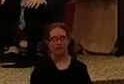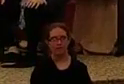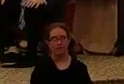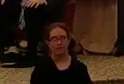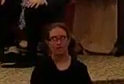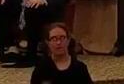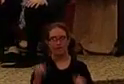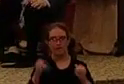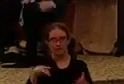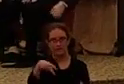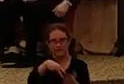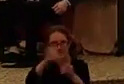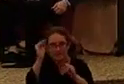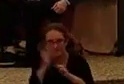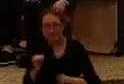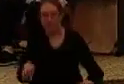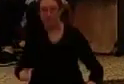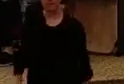Can we stand tonight?